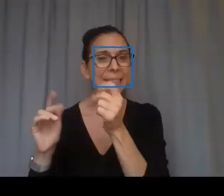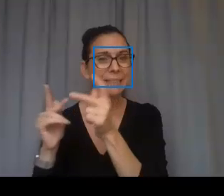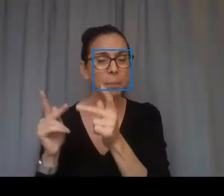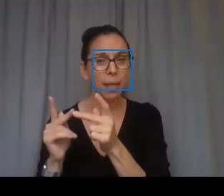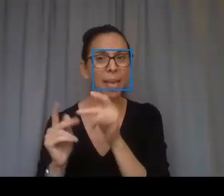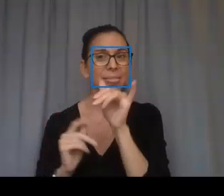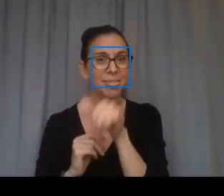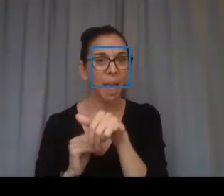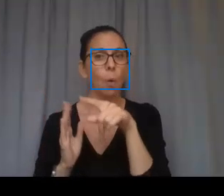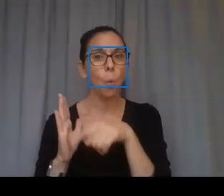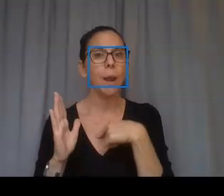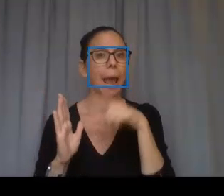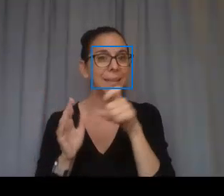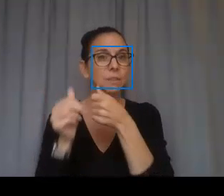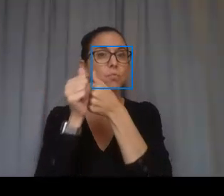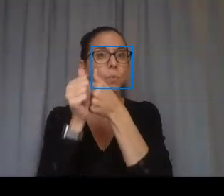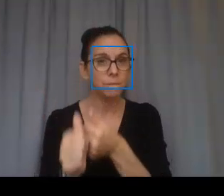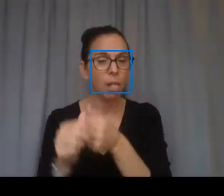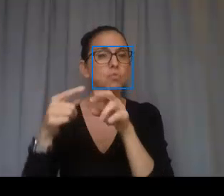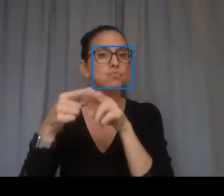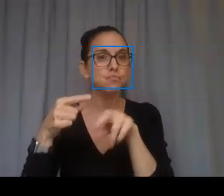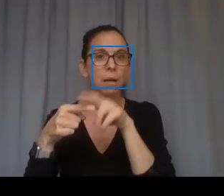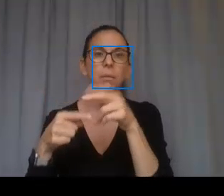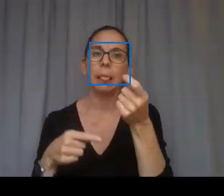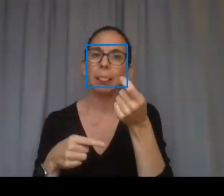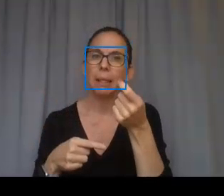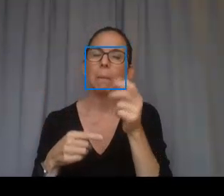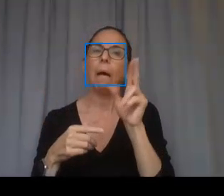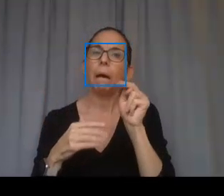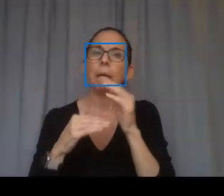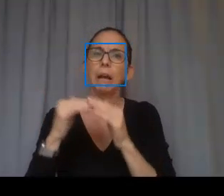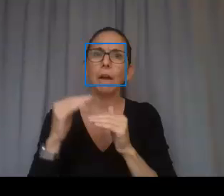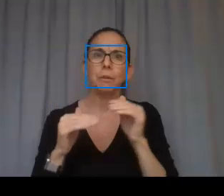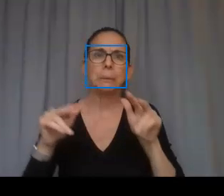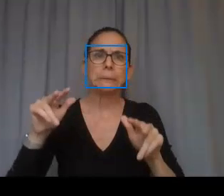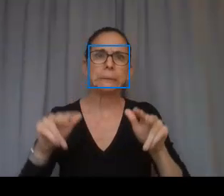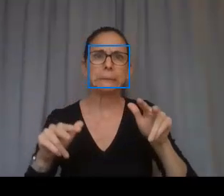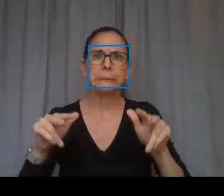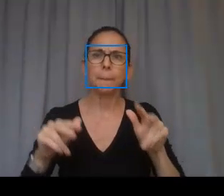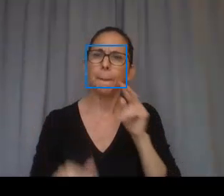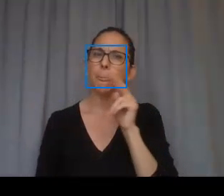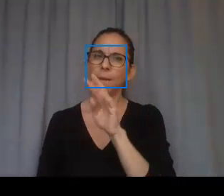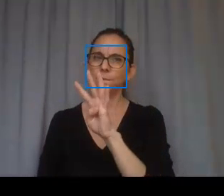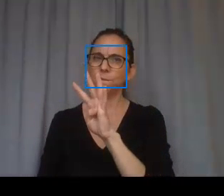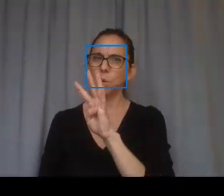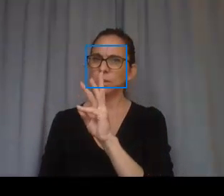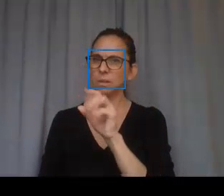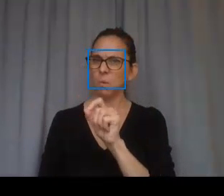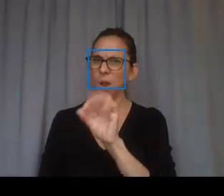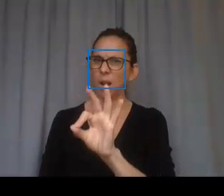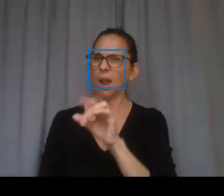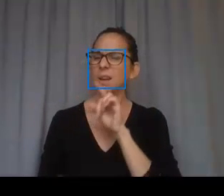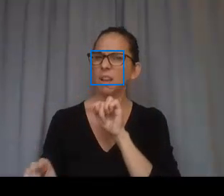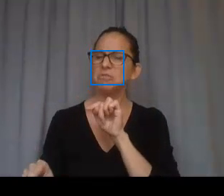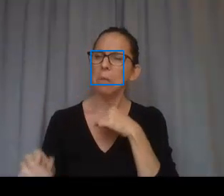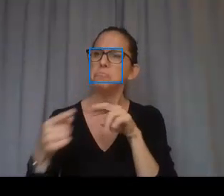and that's what I need to round to. And this one's a little bit uncomfortable because you might look at your 46.9 and think, oh, I'll